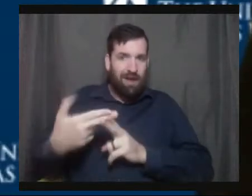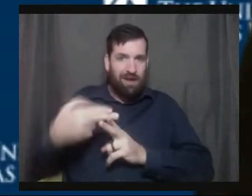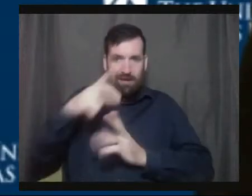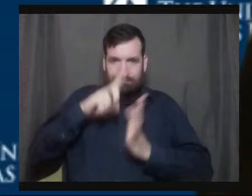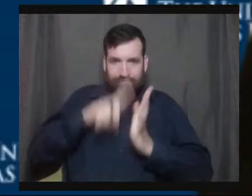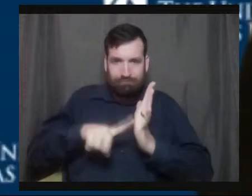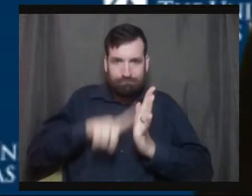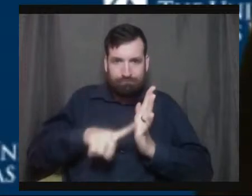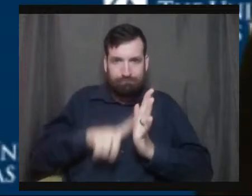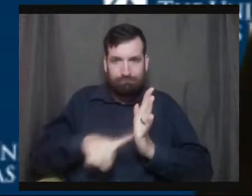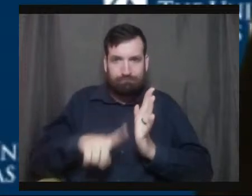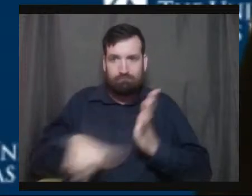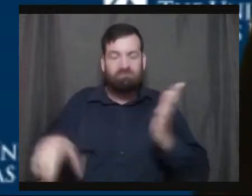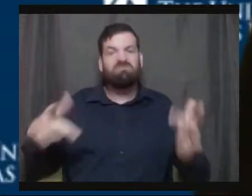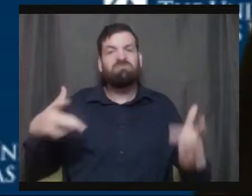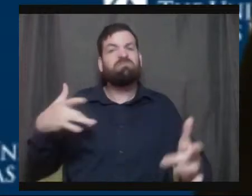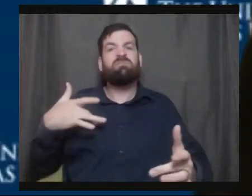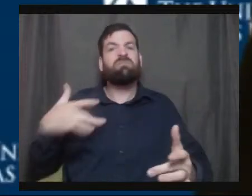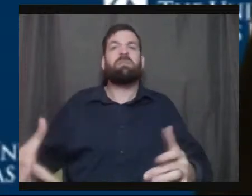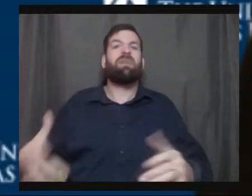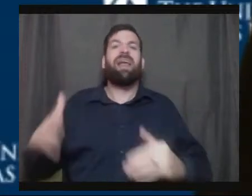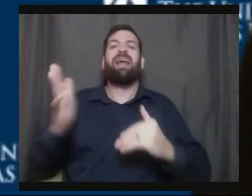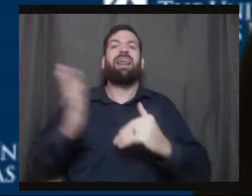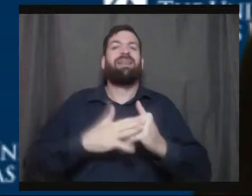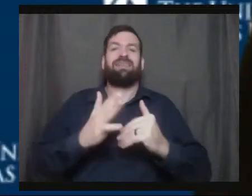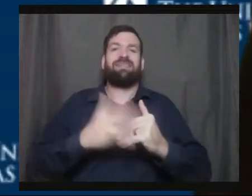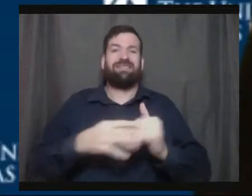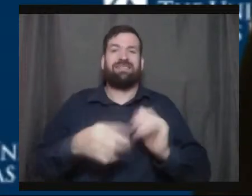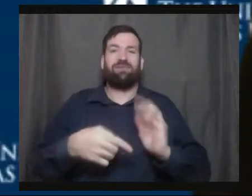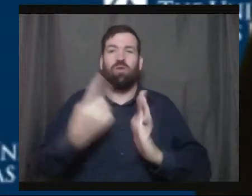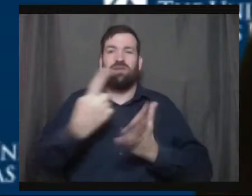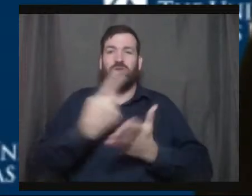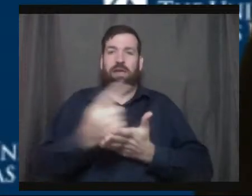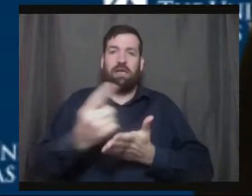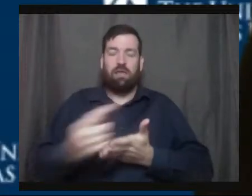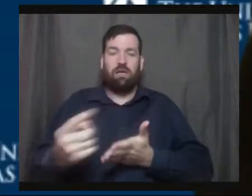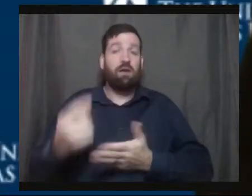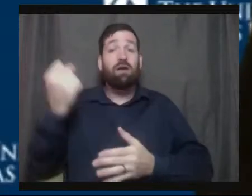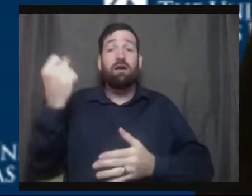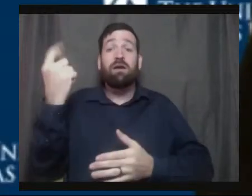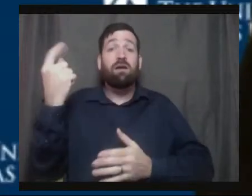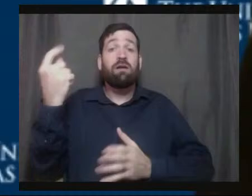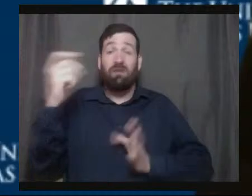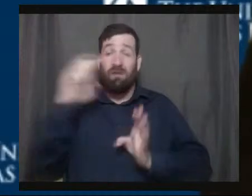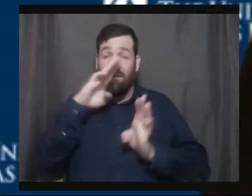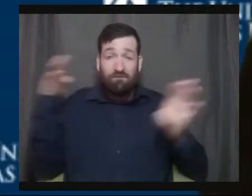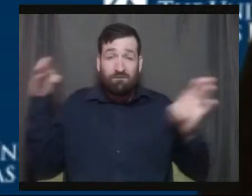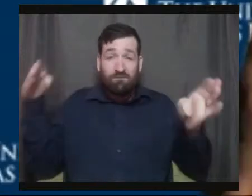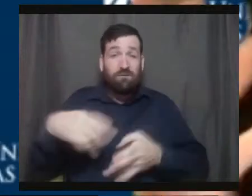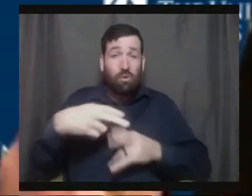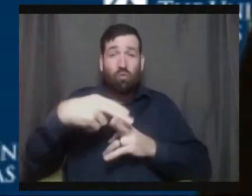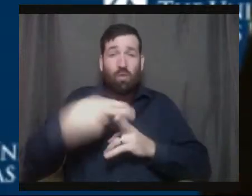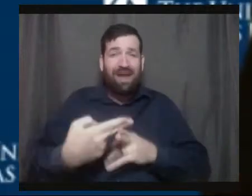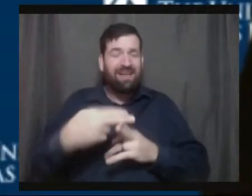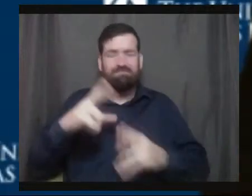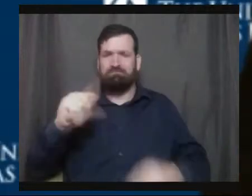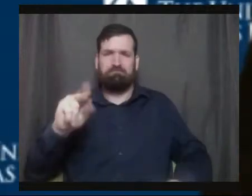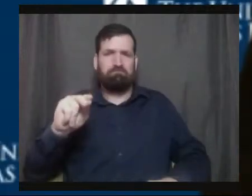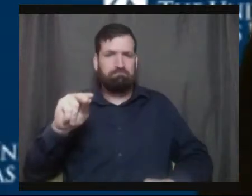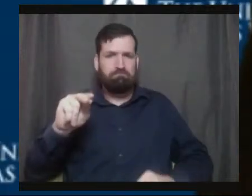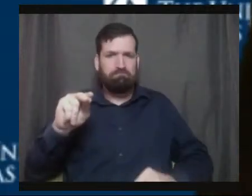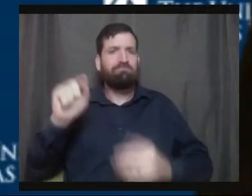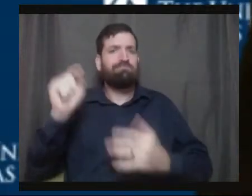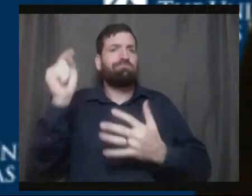so usually we say long-term, at least once a week. And again, we're not focusing on weight as our outcome here. Really, it's all the other